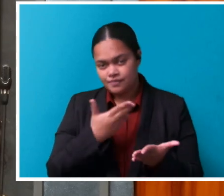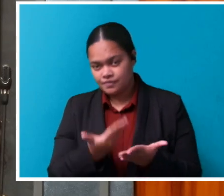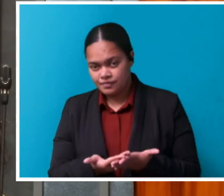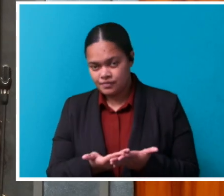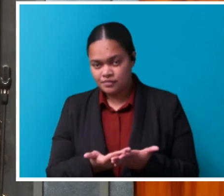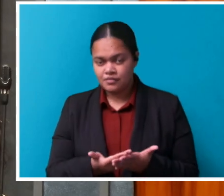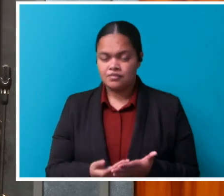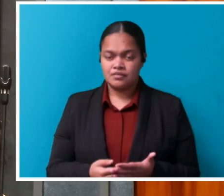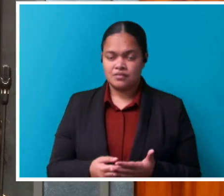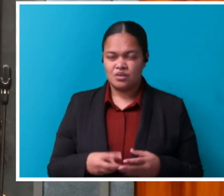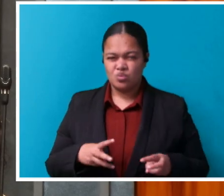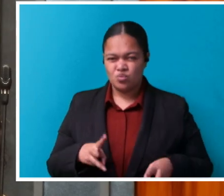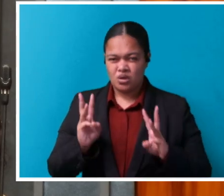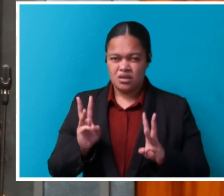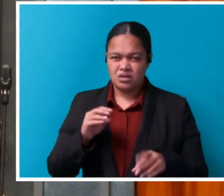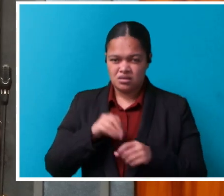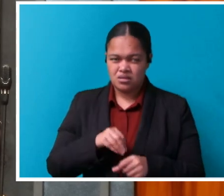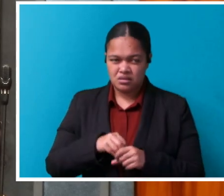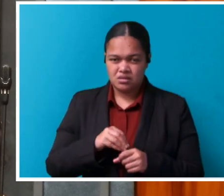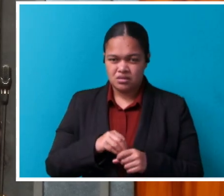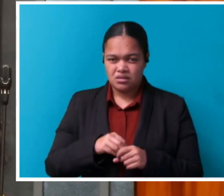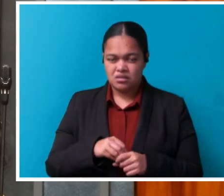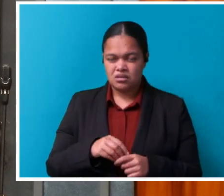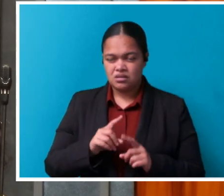interpretable format within a single platform.